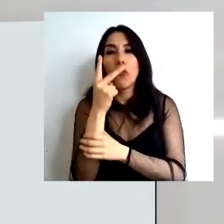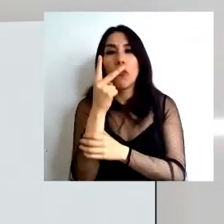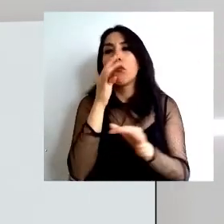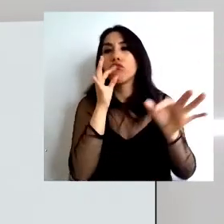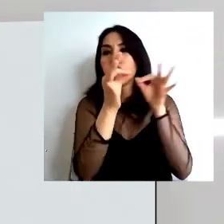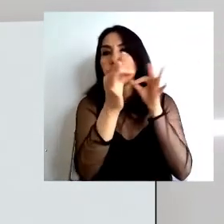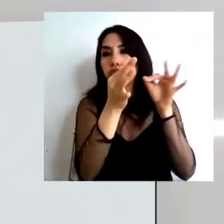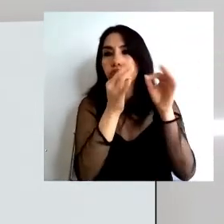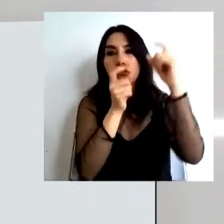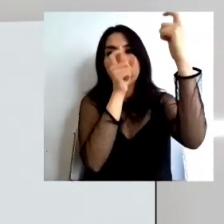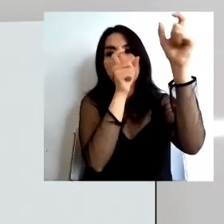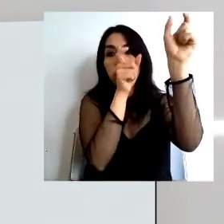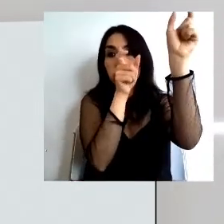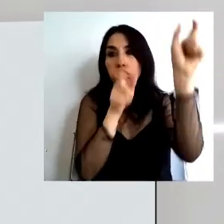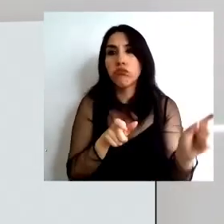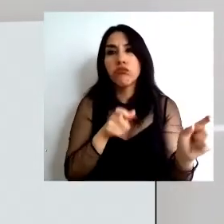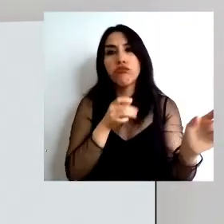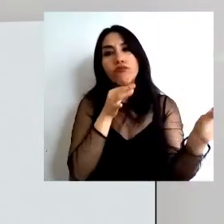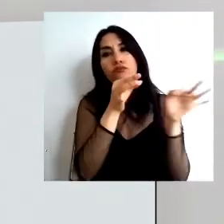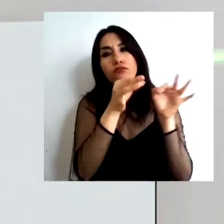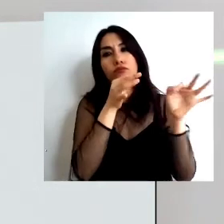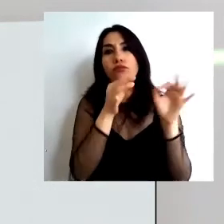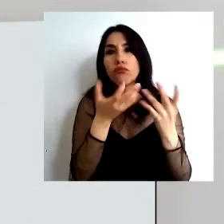a replication journey?